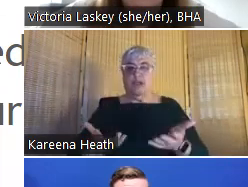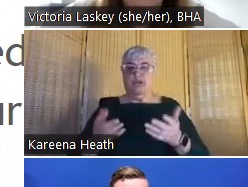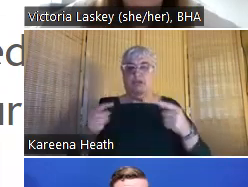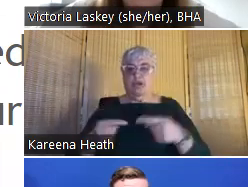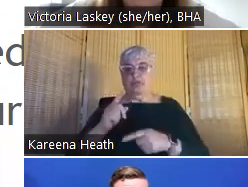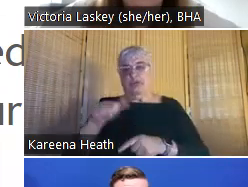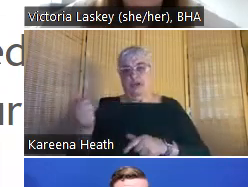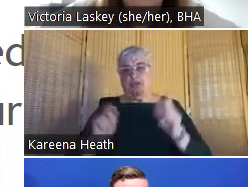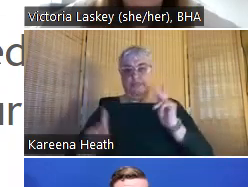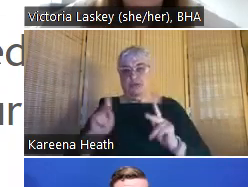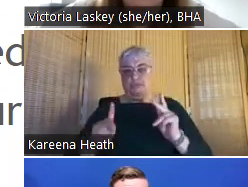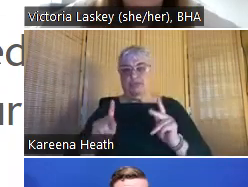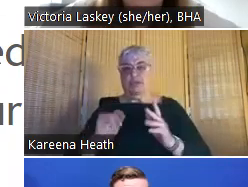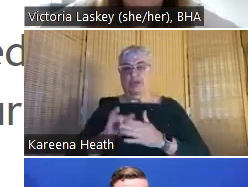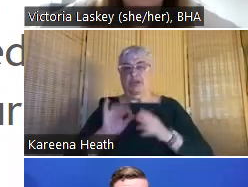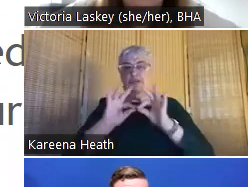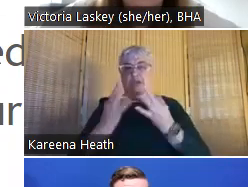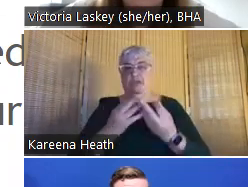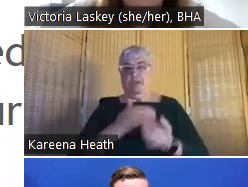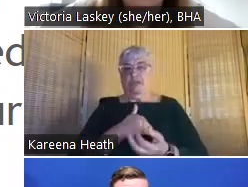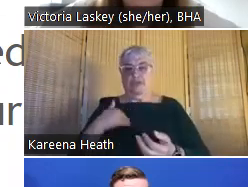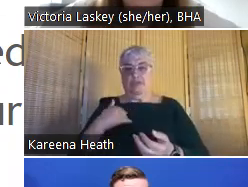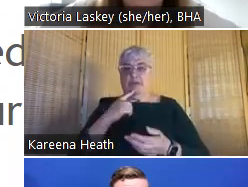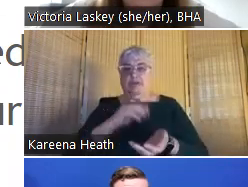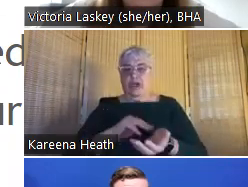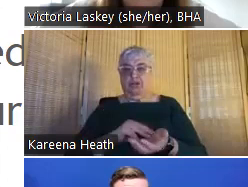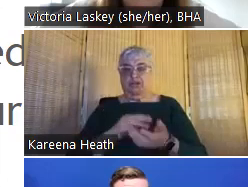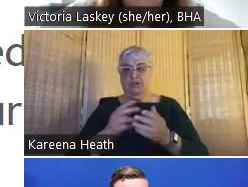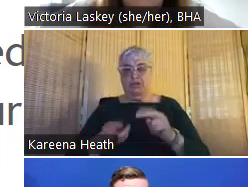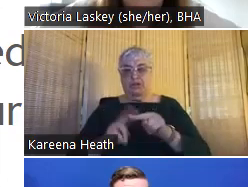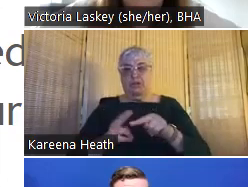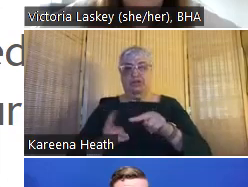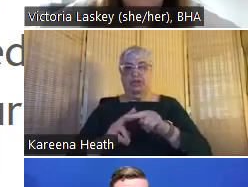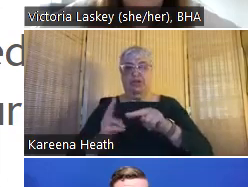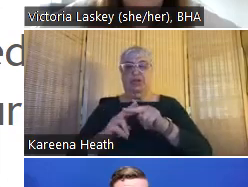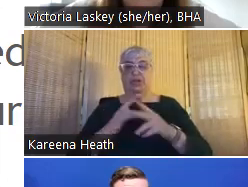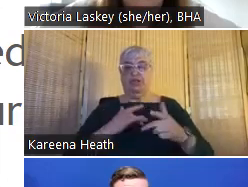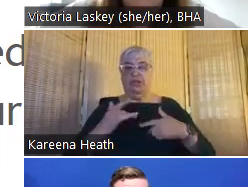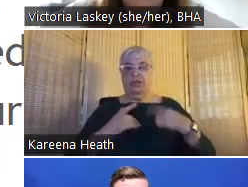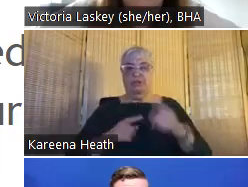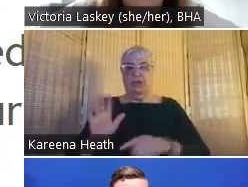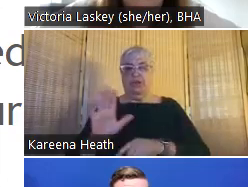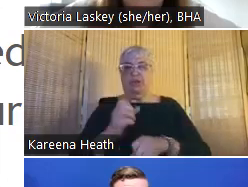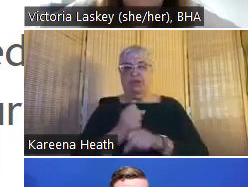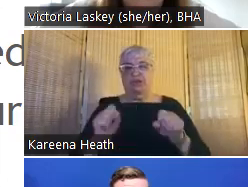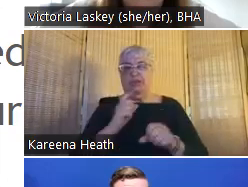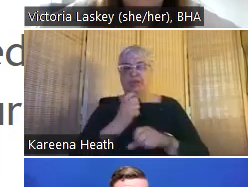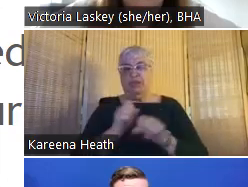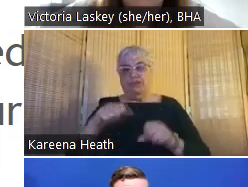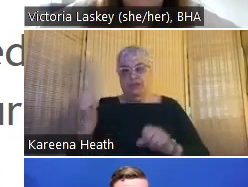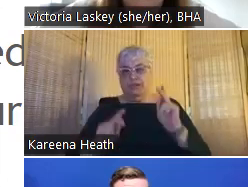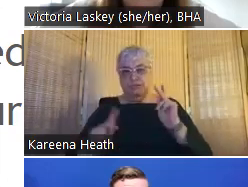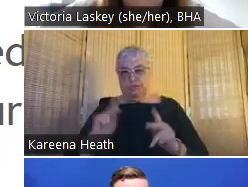yourself or others, resulting in your family members or providers becoming increasingly concerned about your safety or the safety of